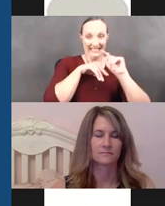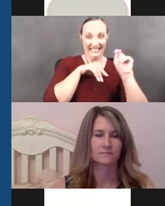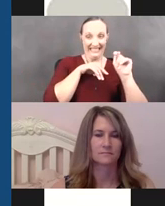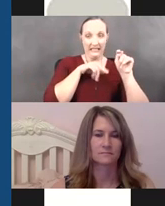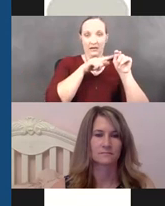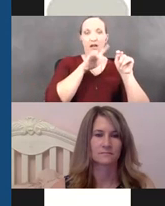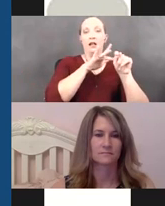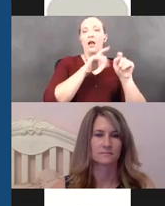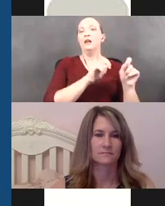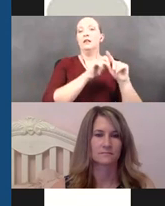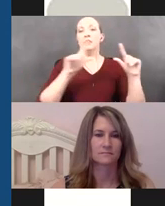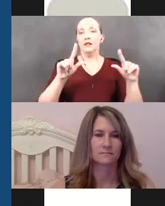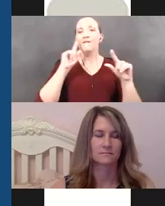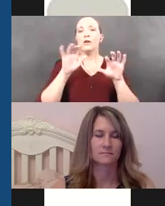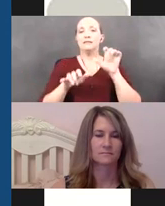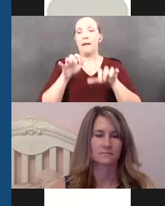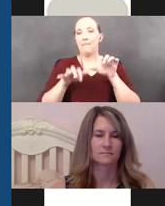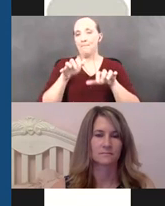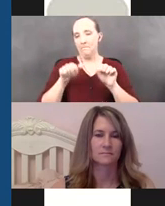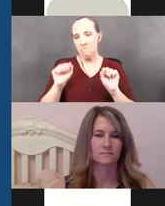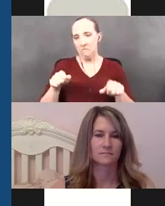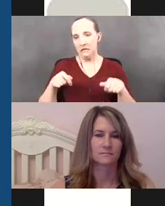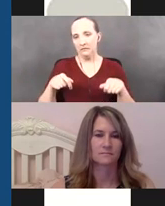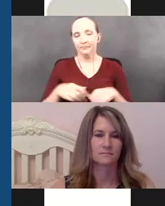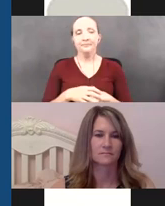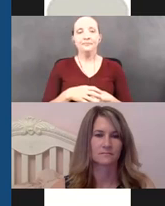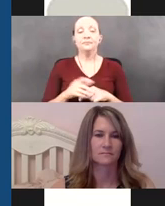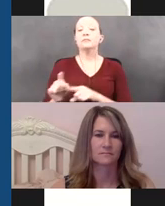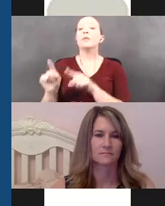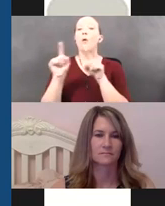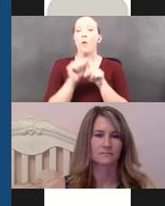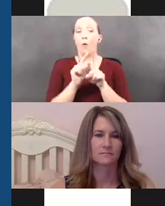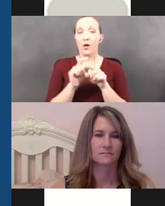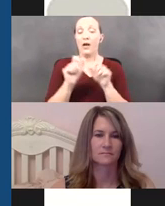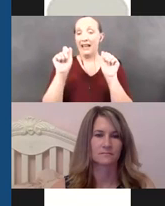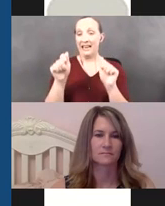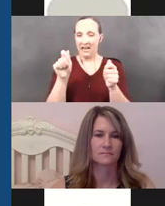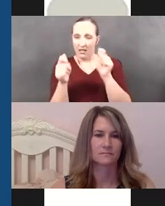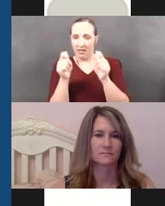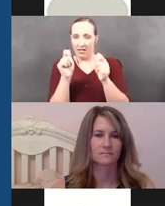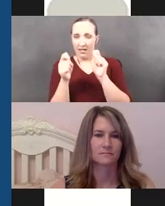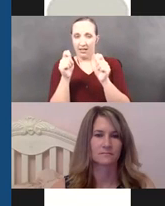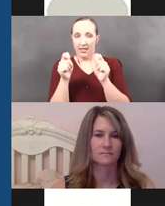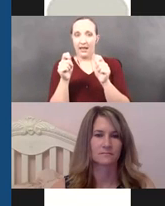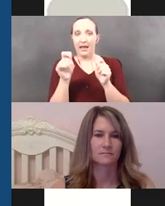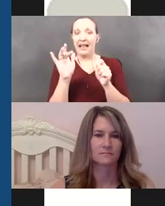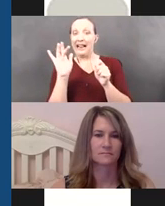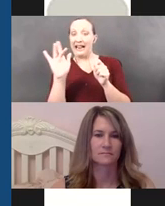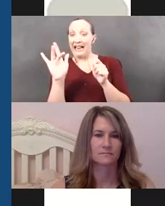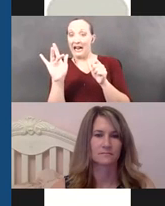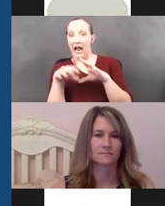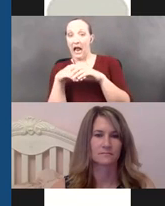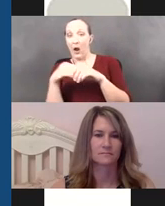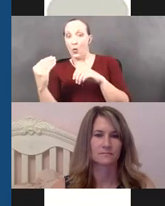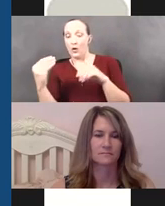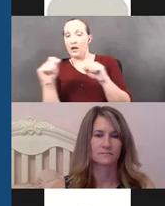abre them to type una caja into. de texto donde pueden They teclear su can also respuesta. manipulate this También text pueden box by manipular clicking esta outside of caja it, de texto and